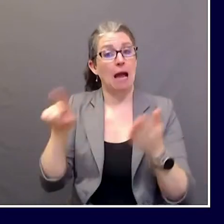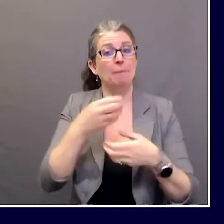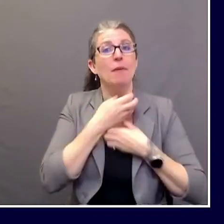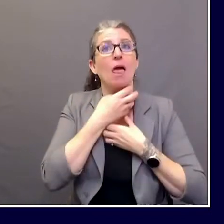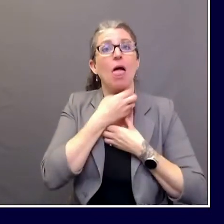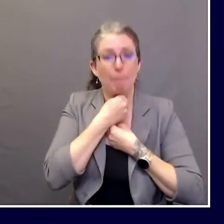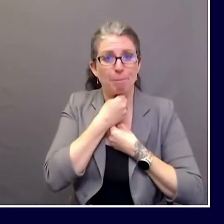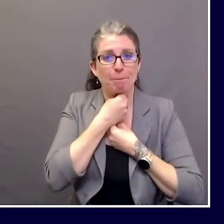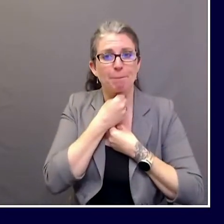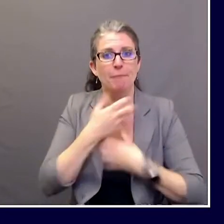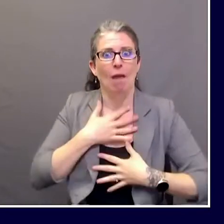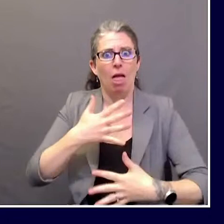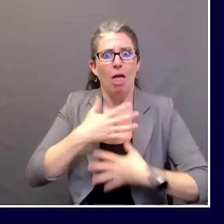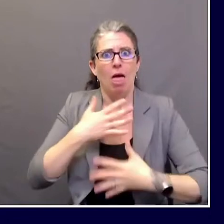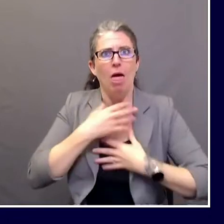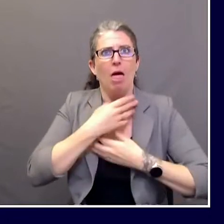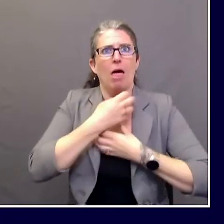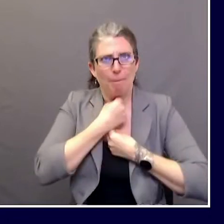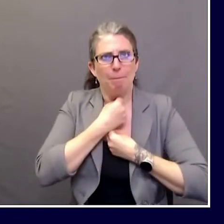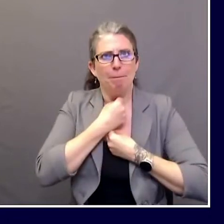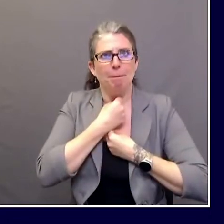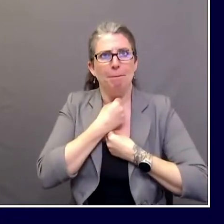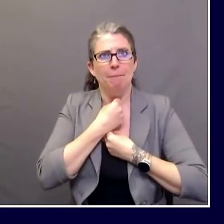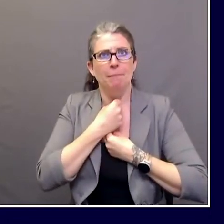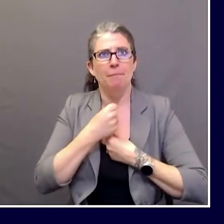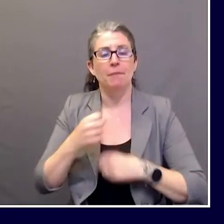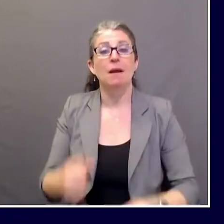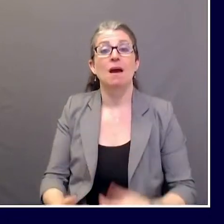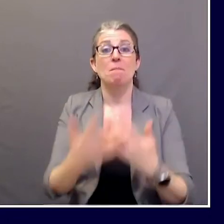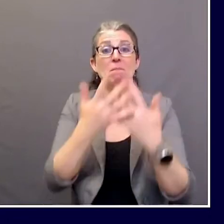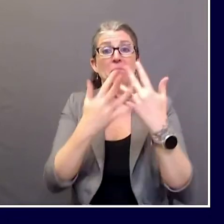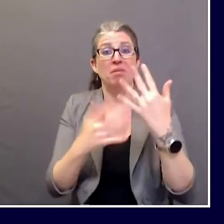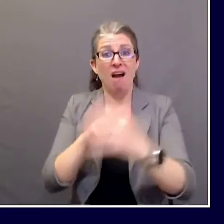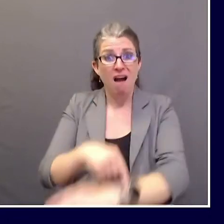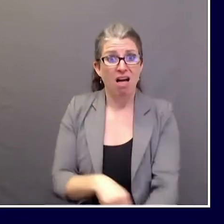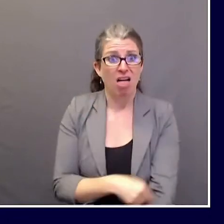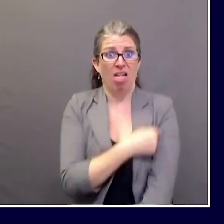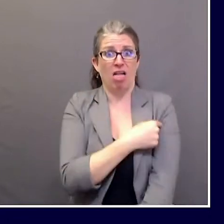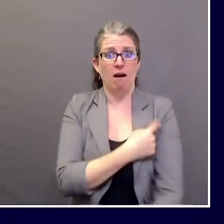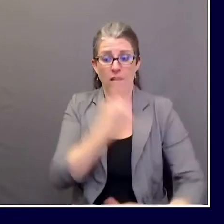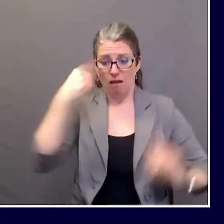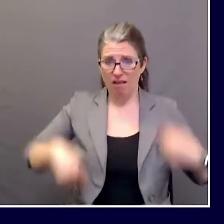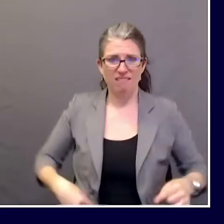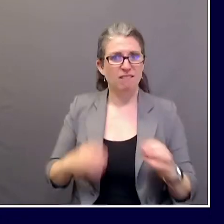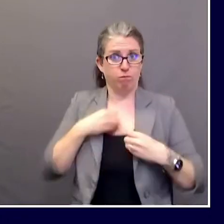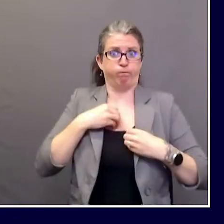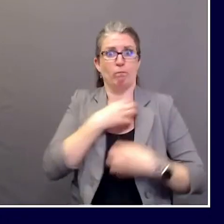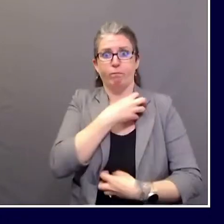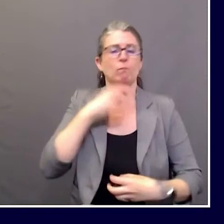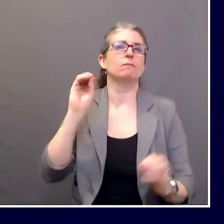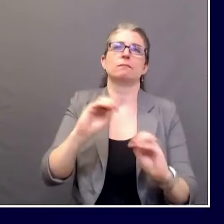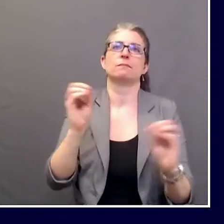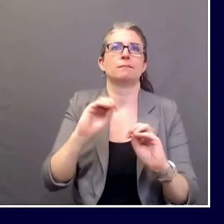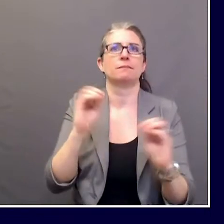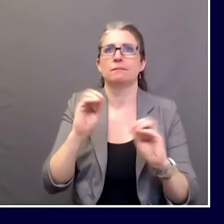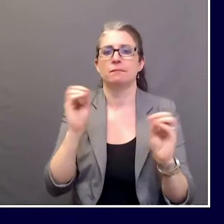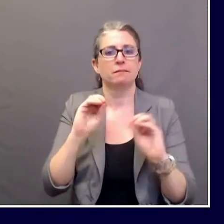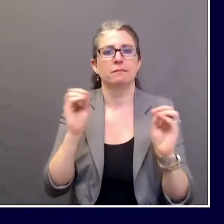this nature, such as blood clots or anything otherwise out of the ordinary from what was reported in the clinical